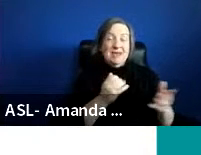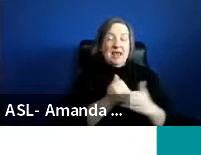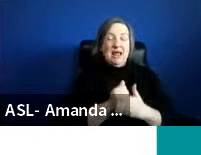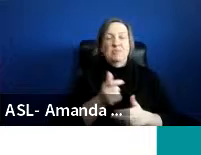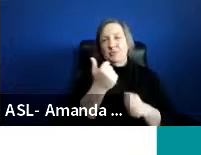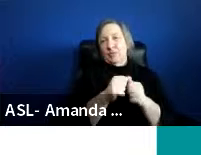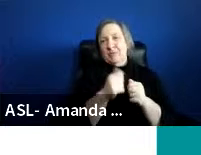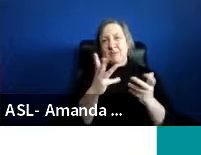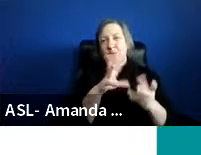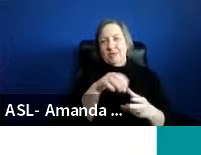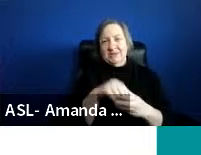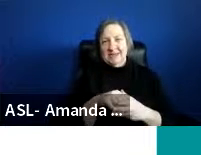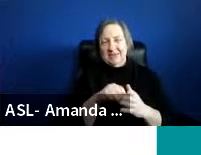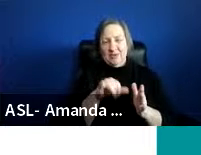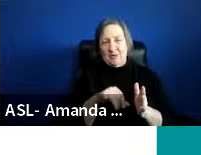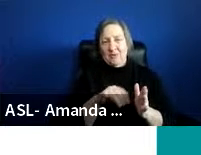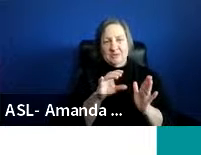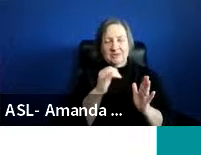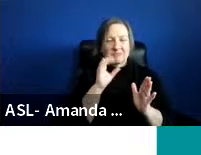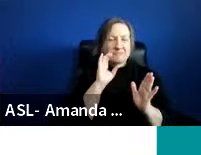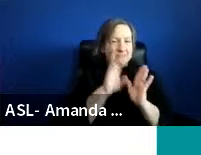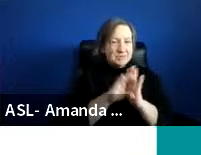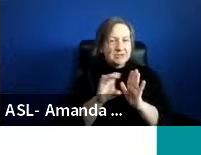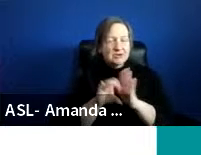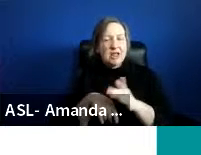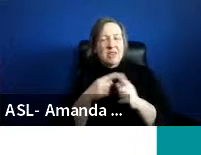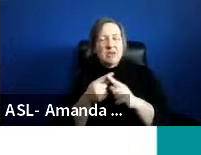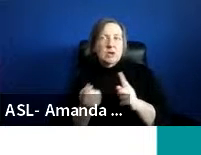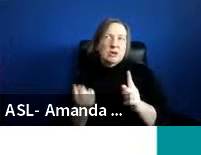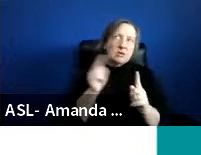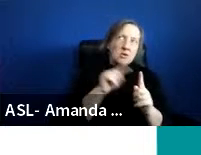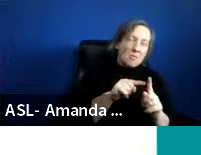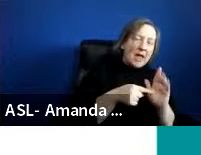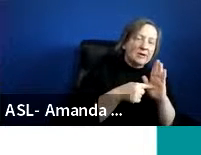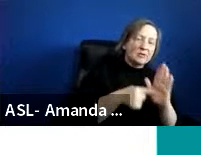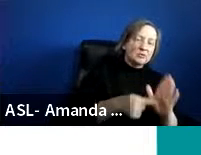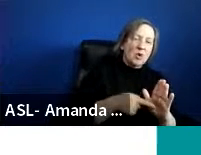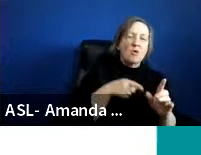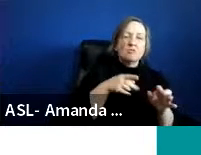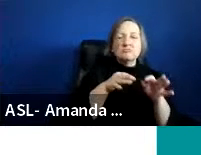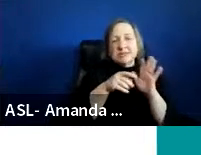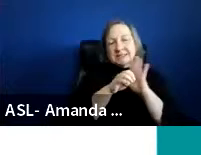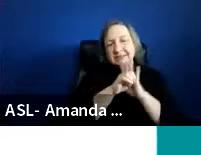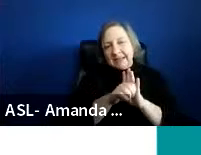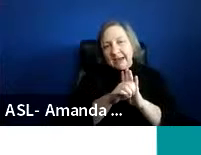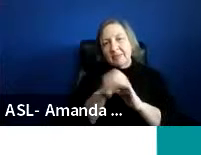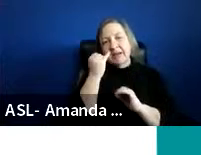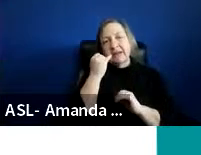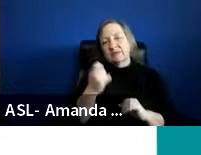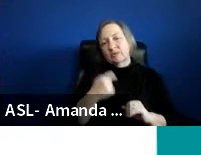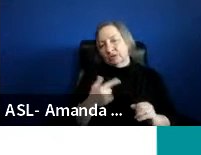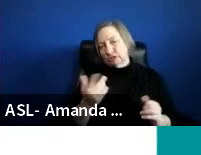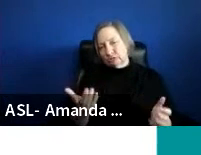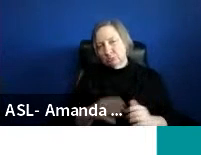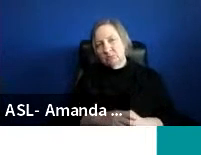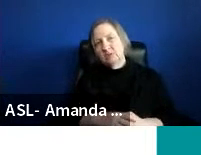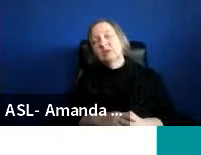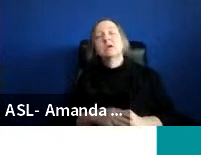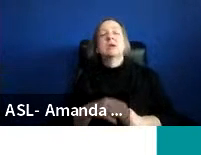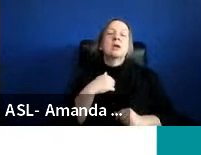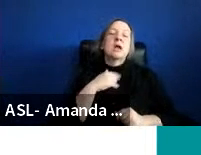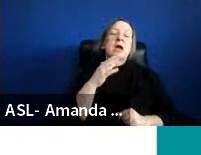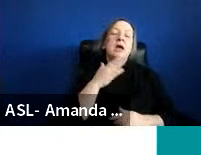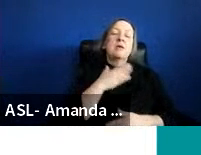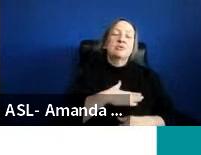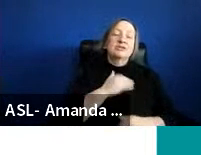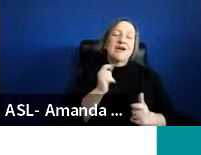this package. And then as a reference, we can go back to a slide if a question comes up about it. So I'll